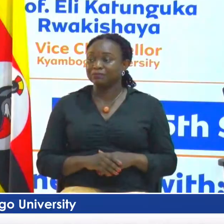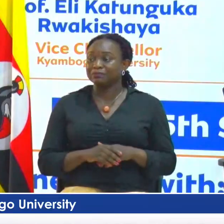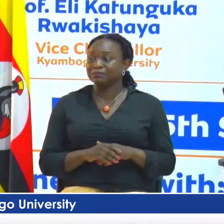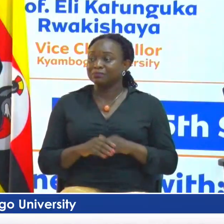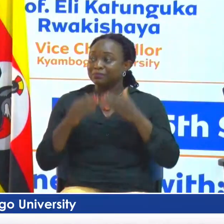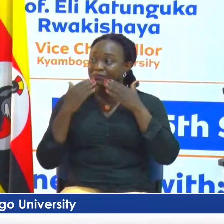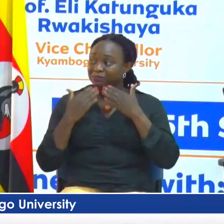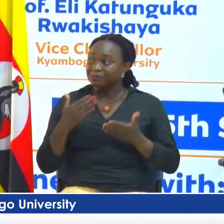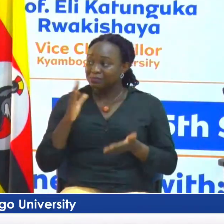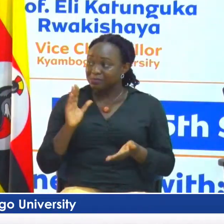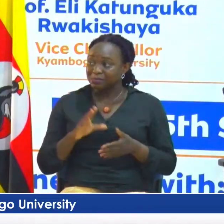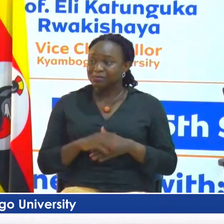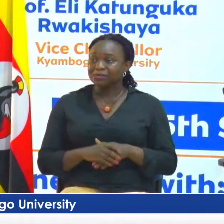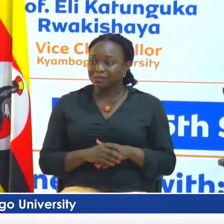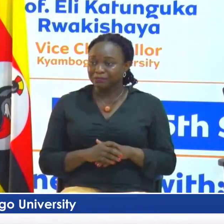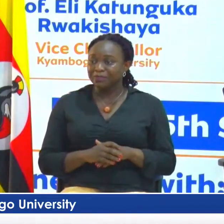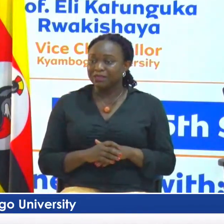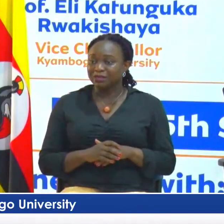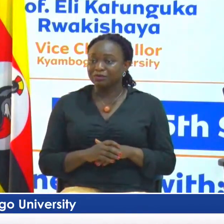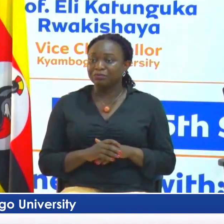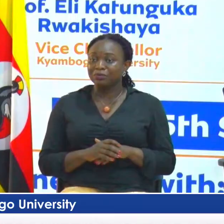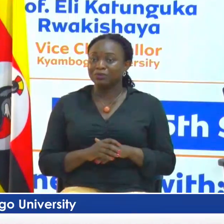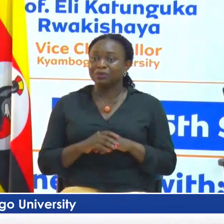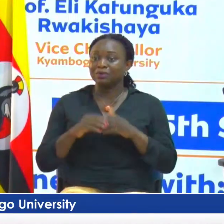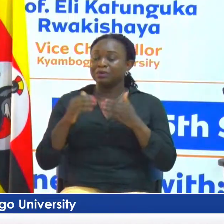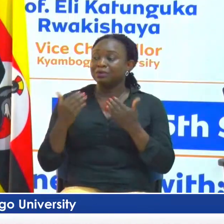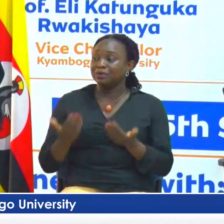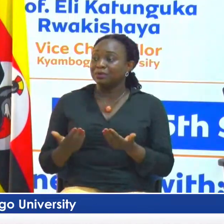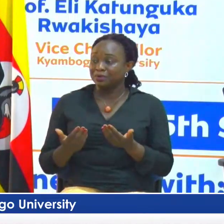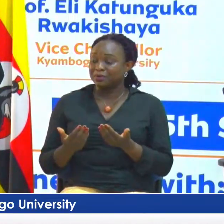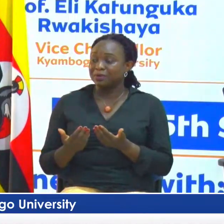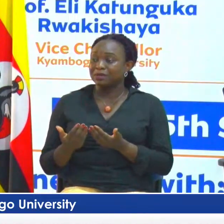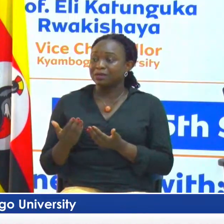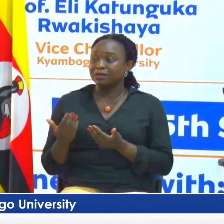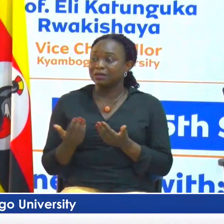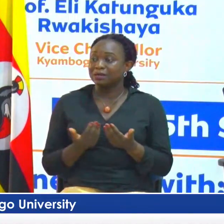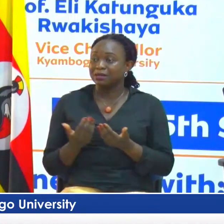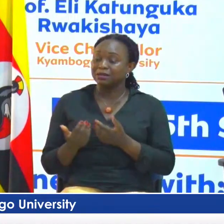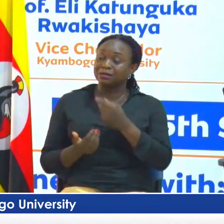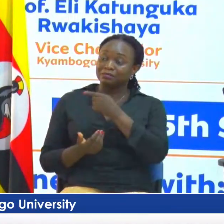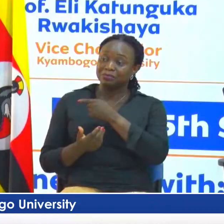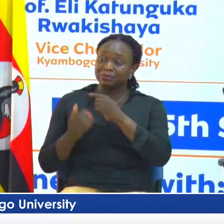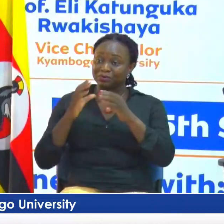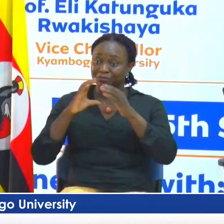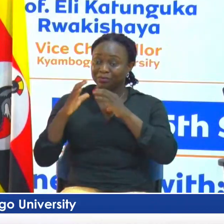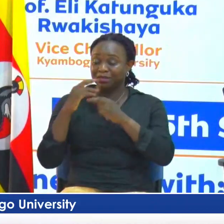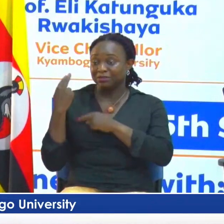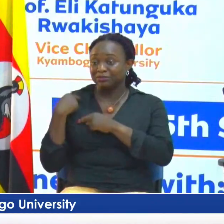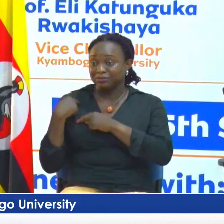Thank you very much, Mr. Robin. Our principal communications officer